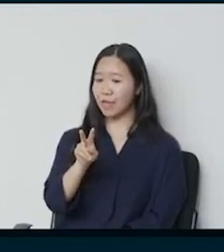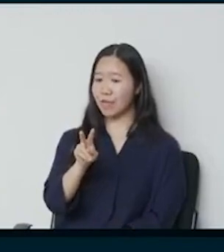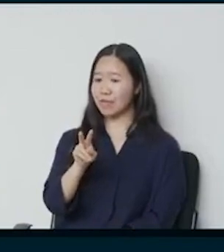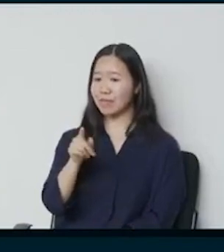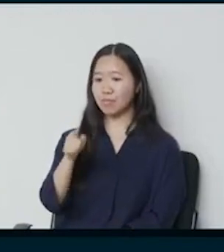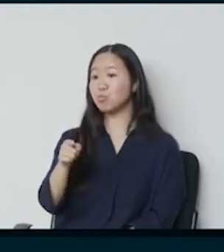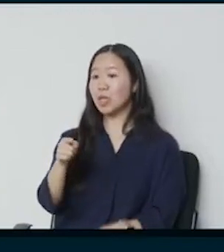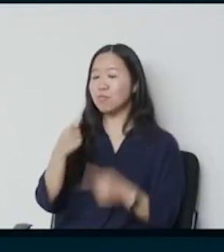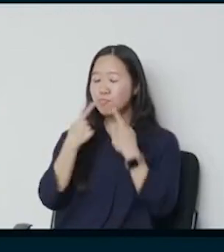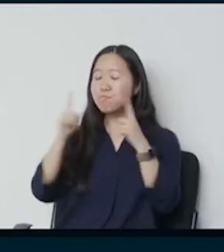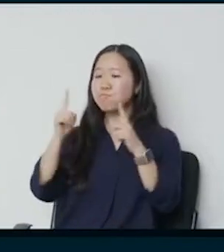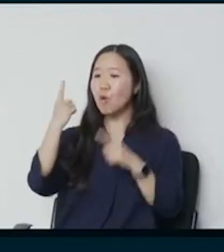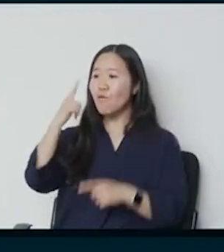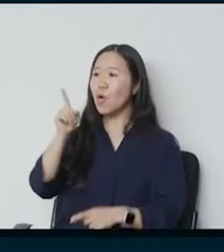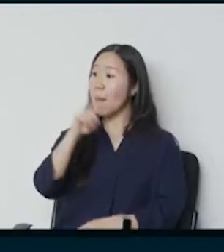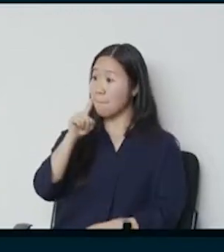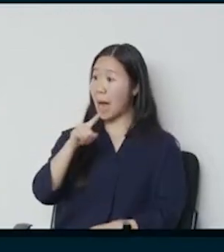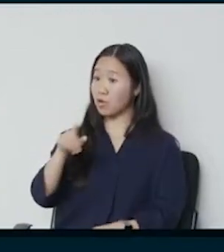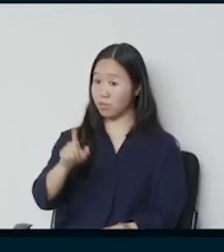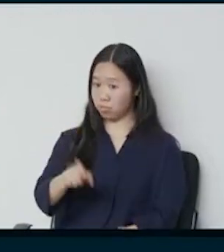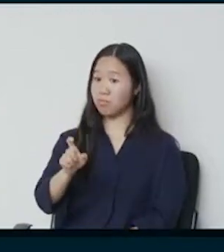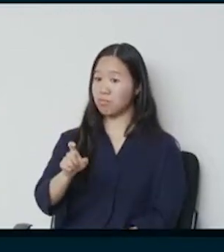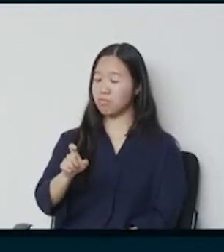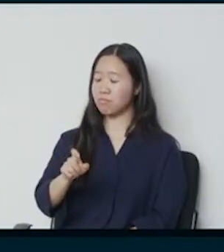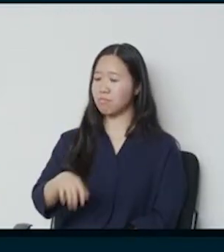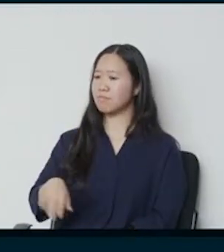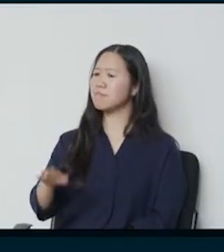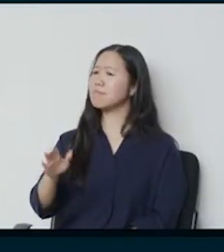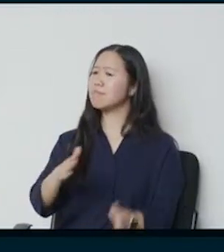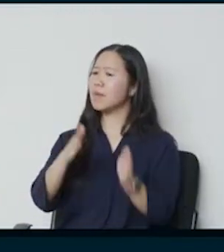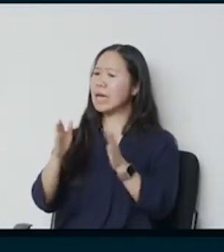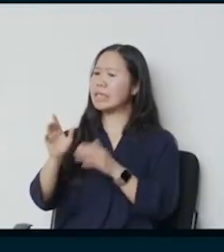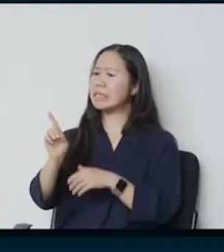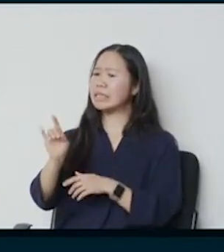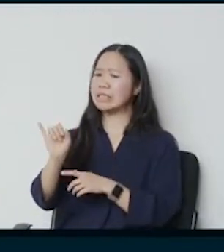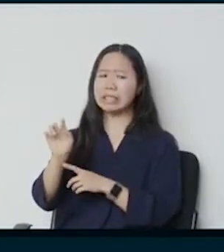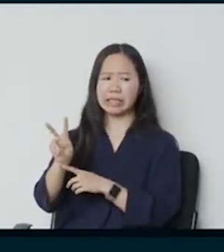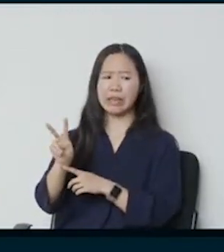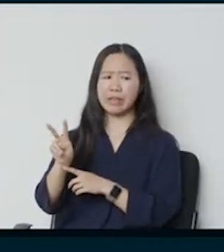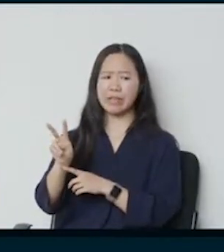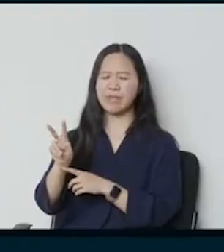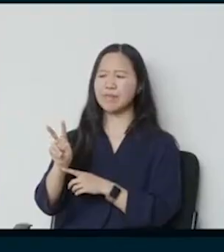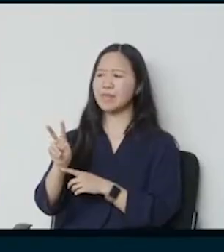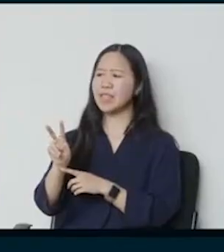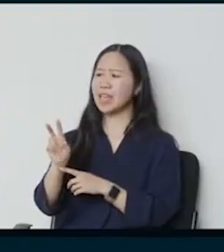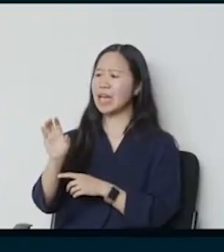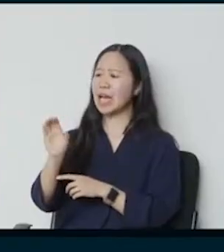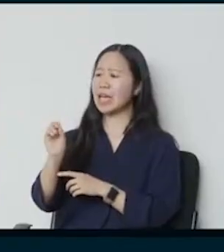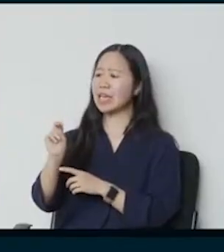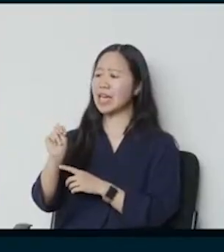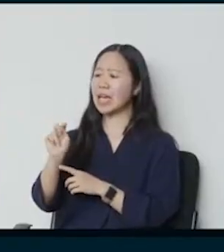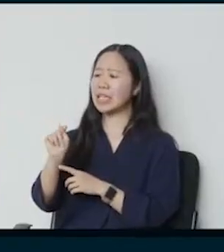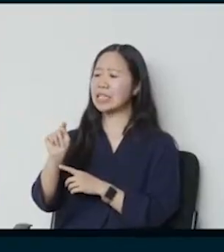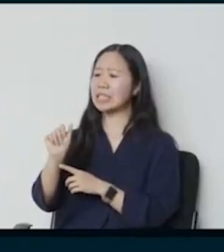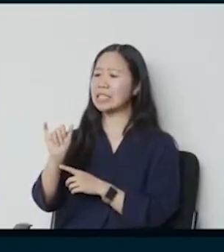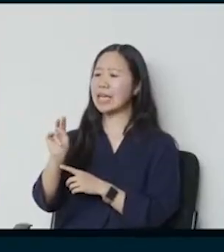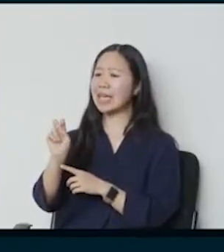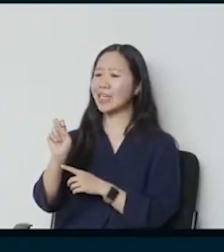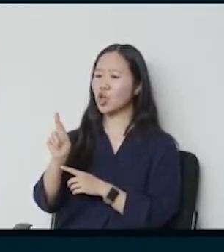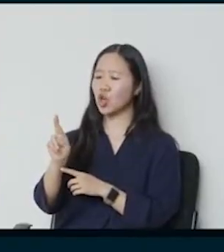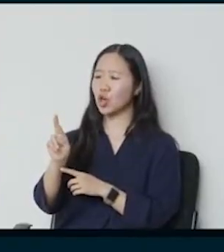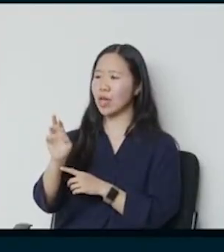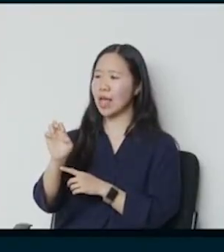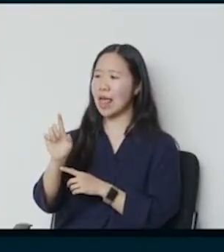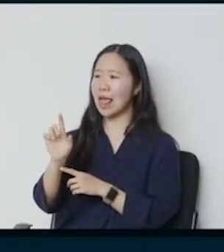it works. It works great for a mouse user. But div is a container element. It doesn't have the semantics that